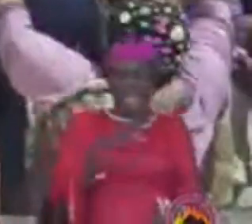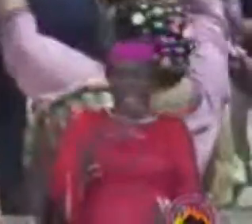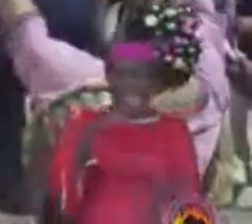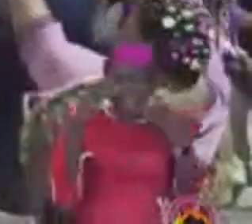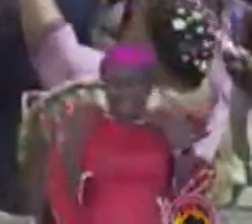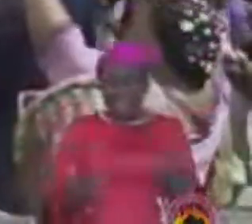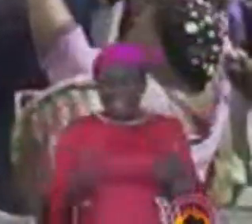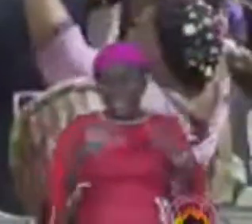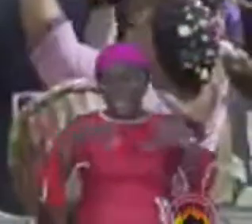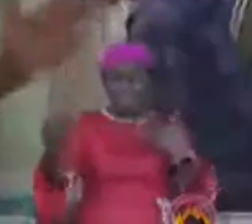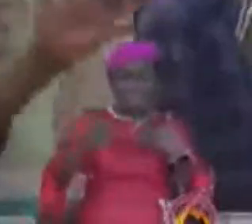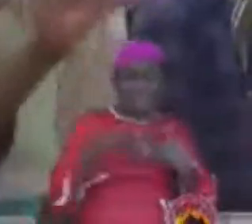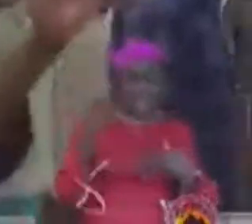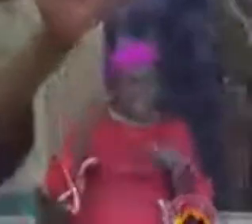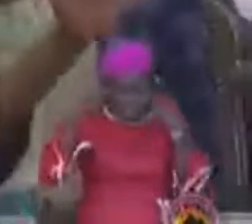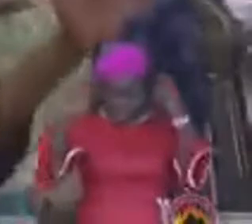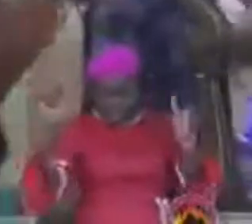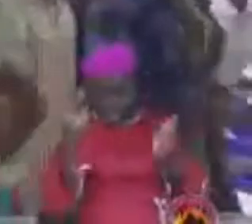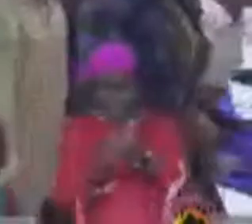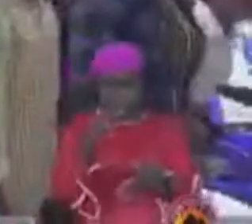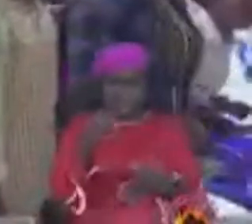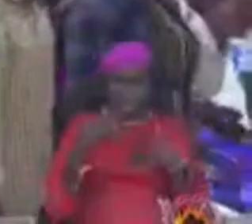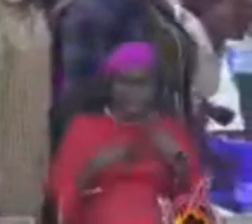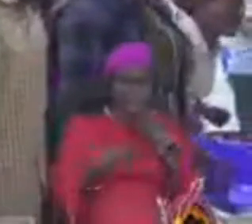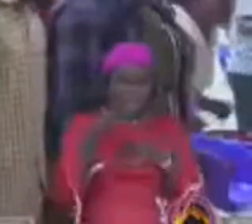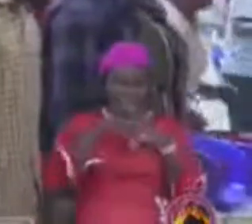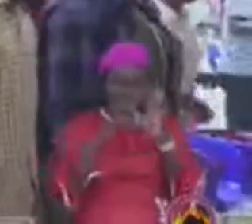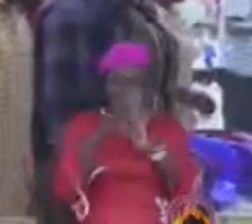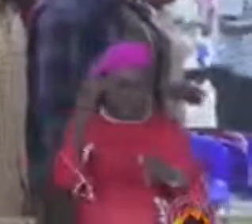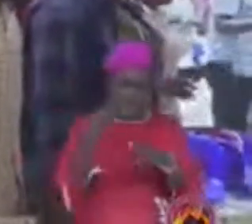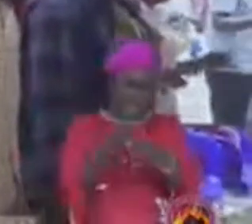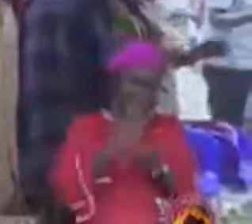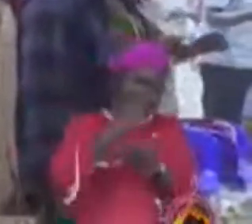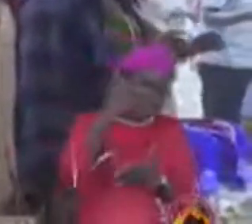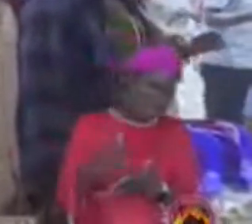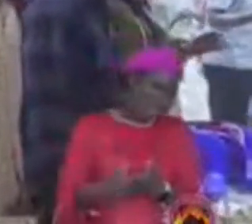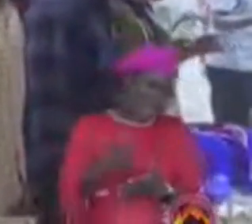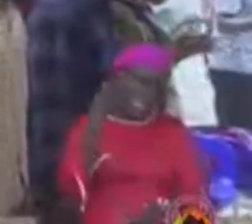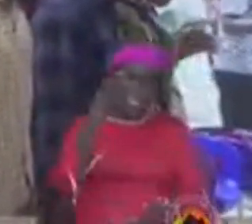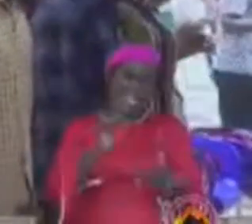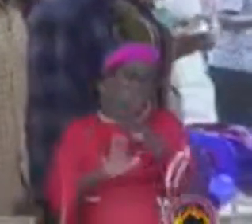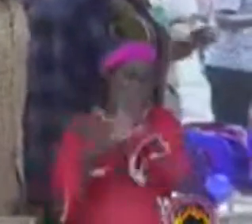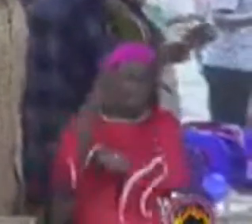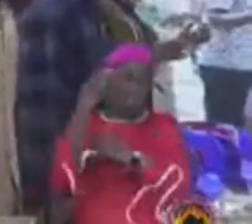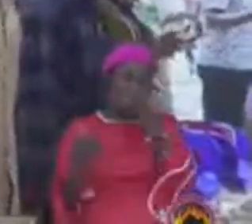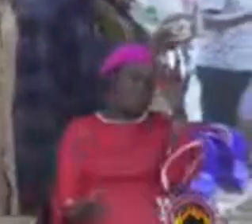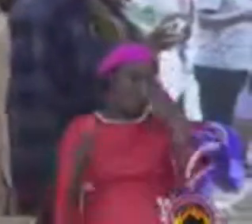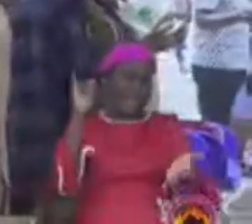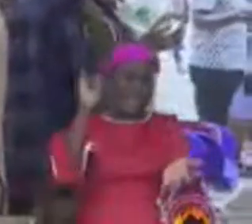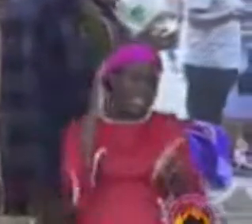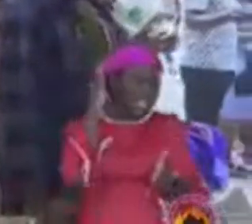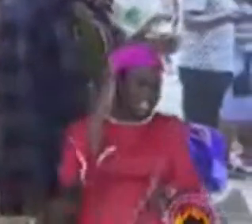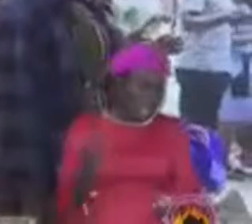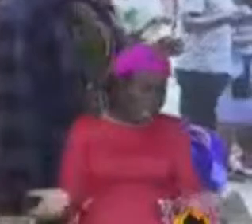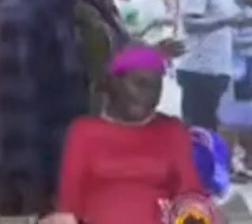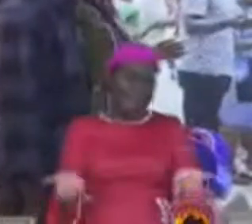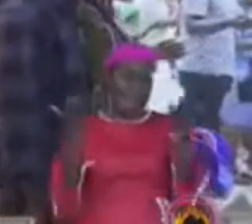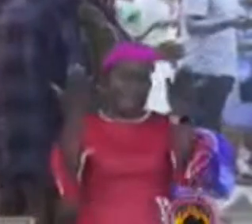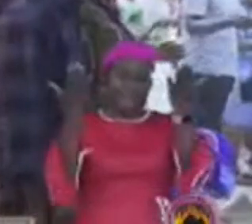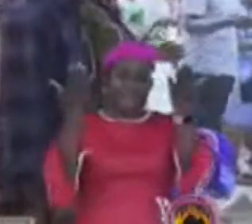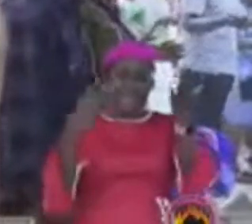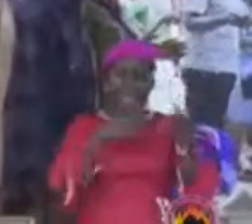swallowed. In the name of Jesus, the God of fire shall arise